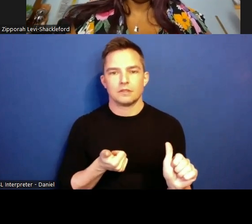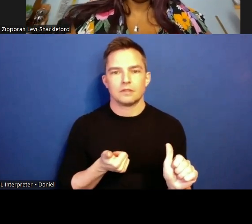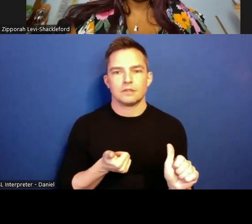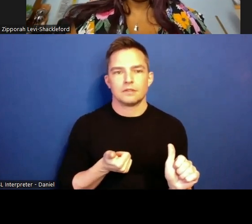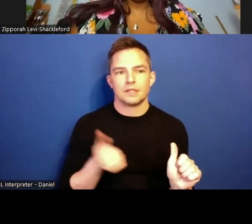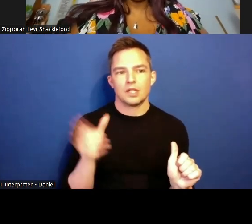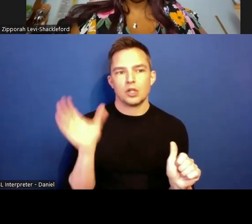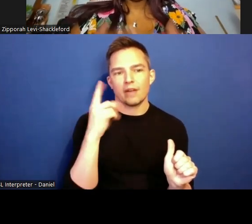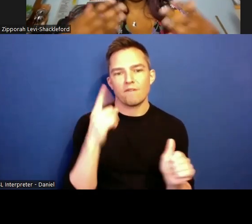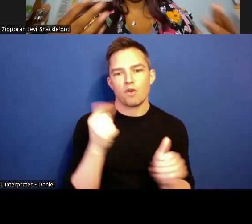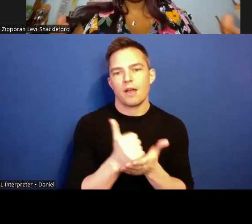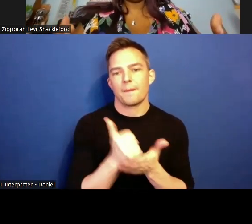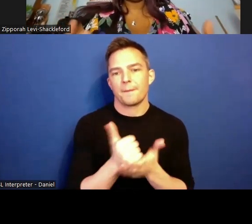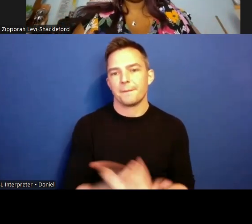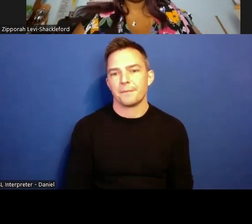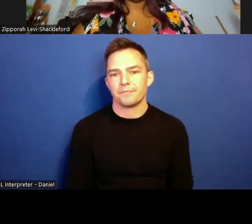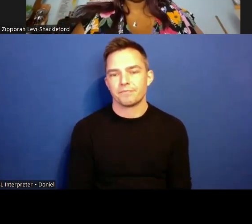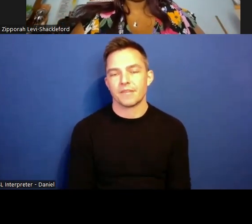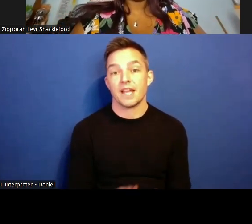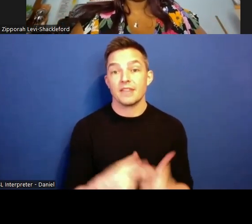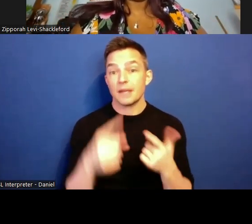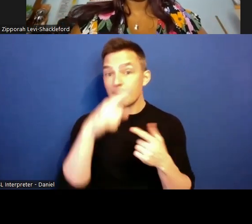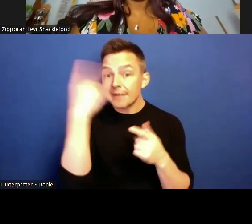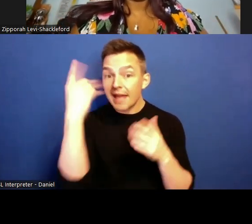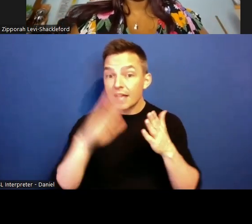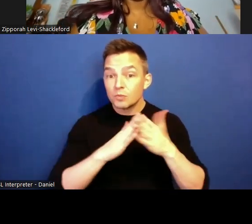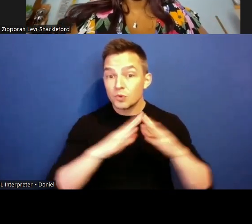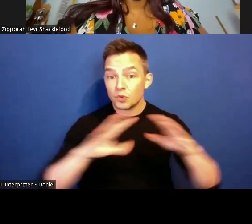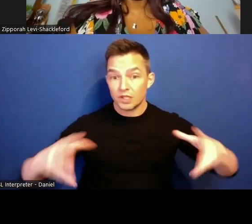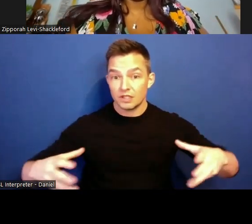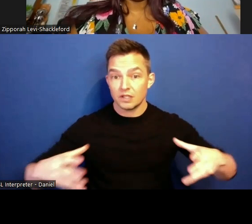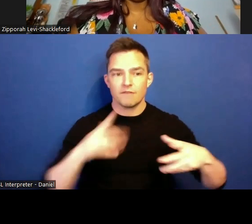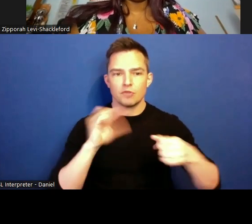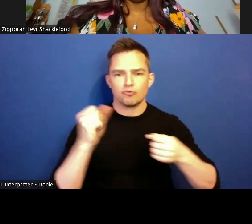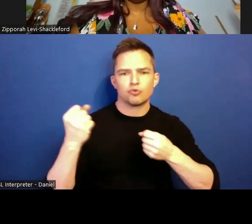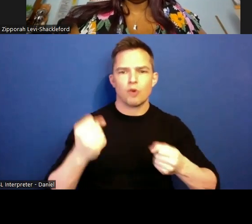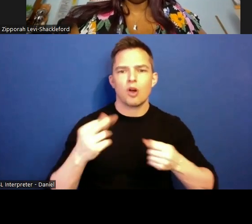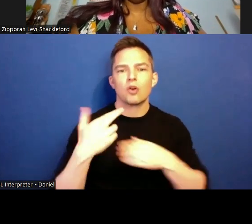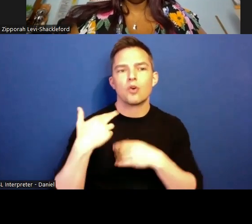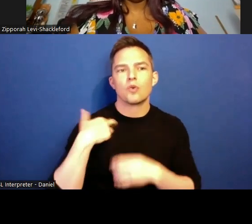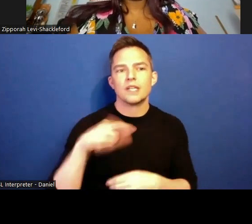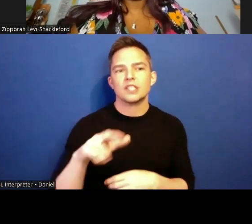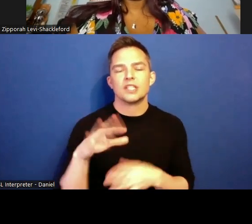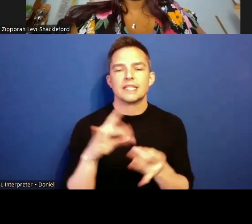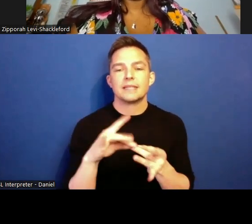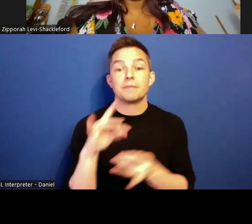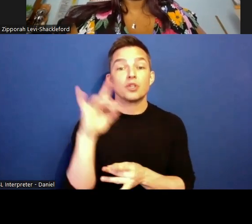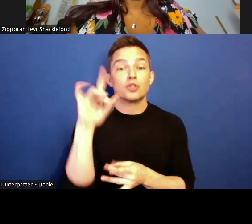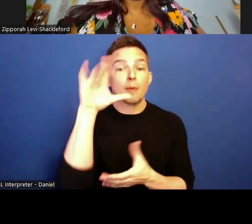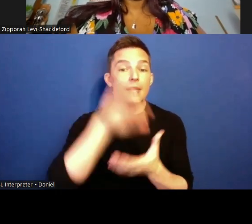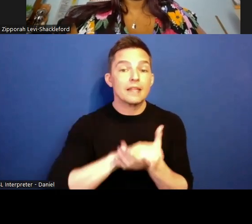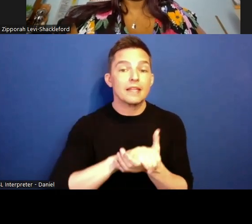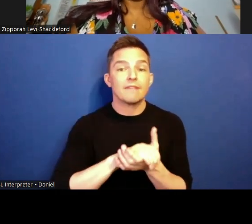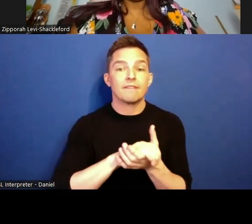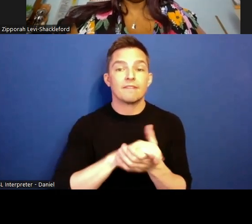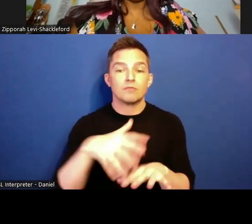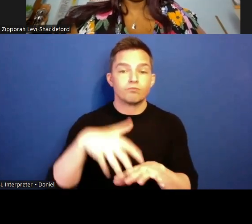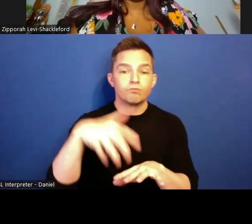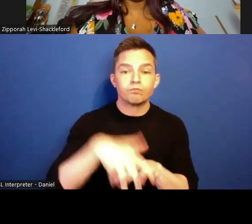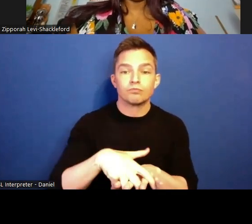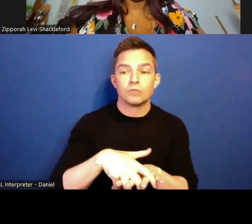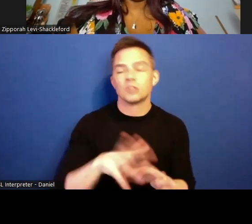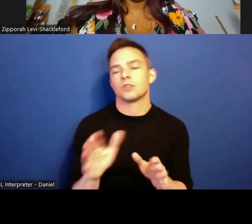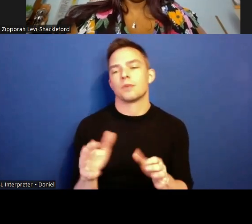seeking help. And then in the Black community, there's a very strong religious and spiritual belief. So a